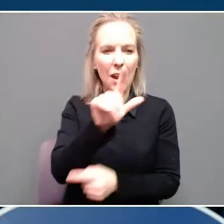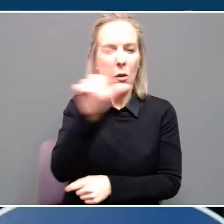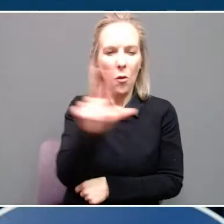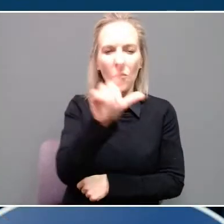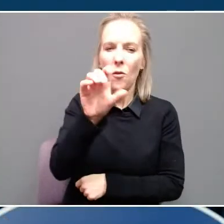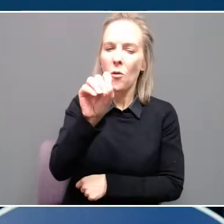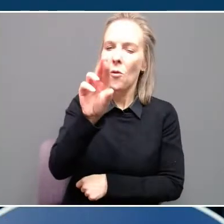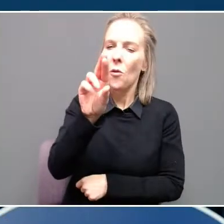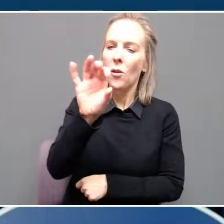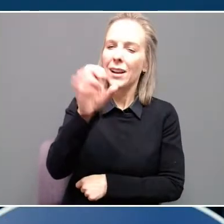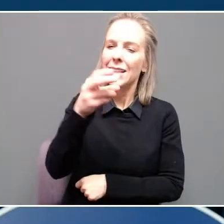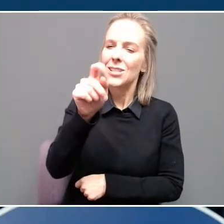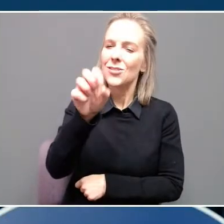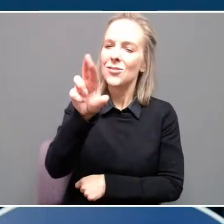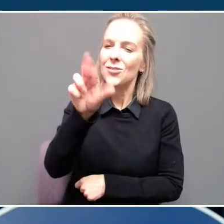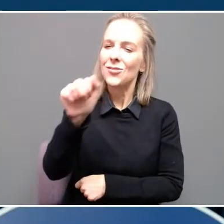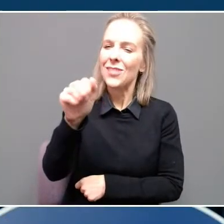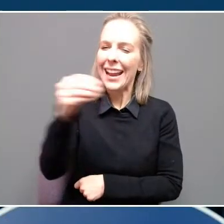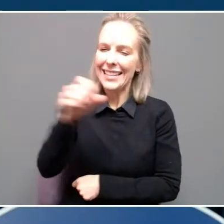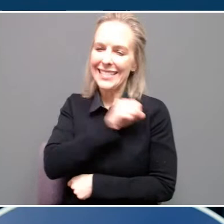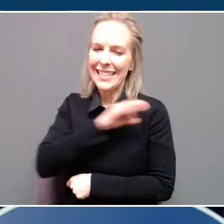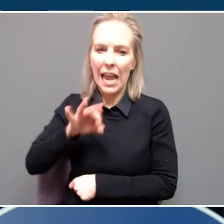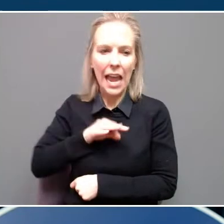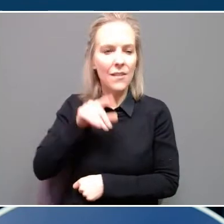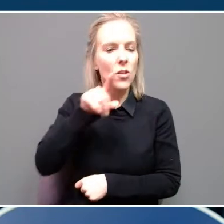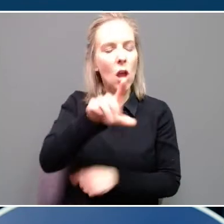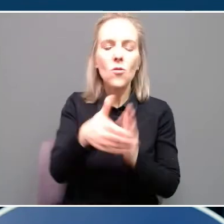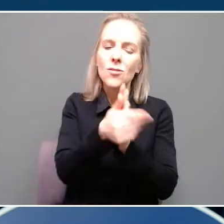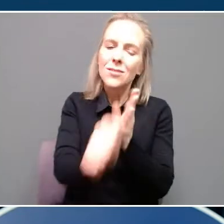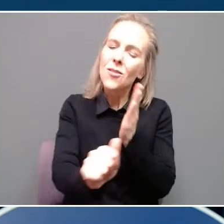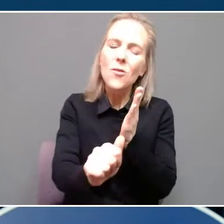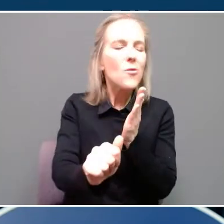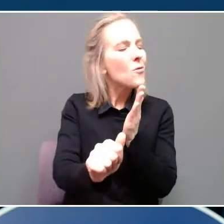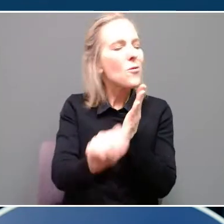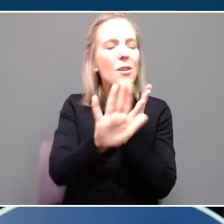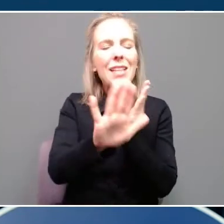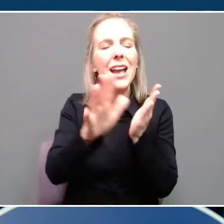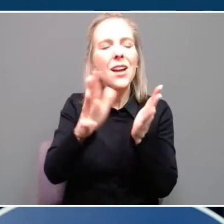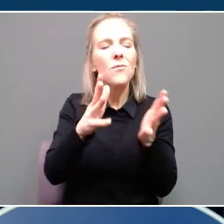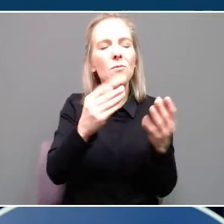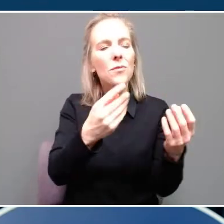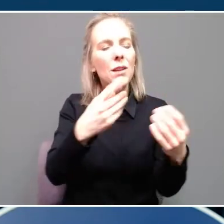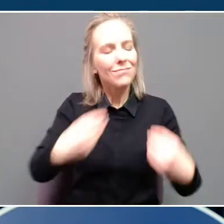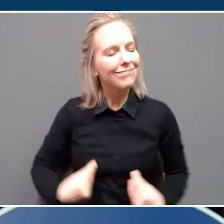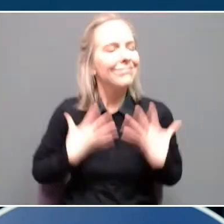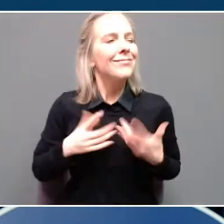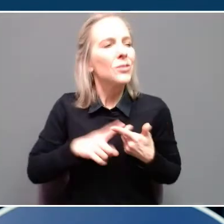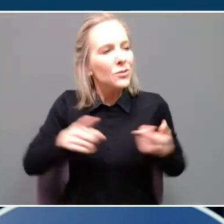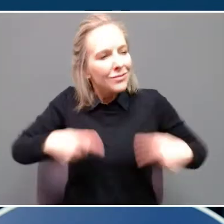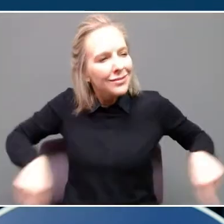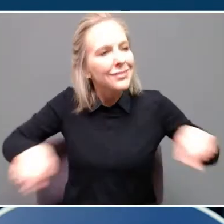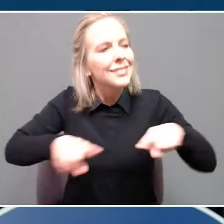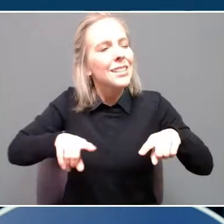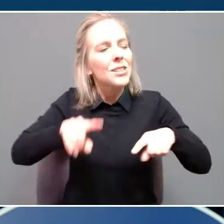musical talents, this group brings joy to every part of their city, but now they are embarking on a tour throughout